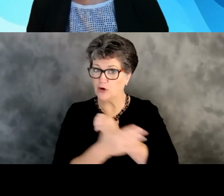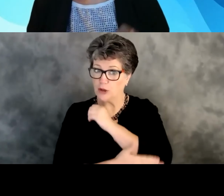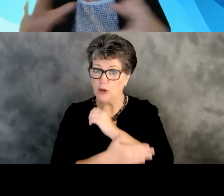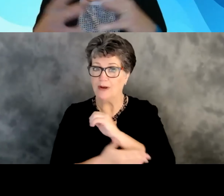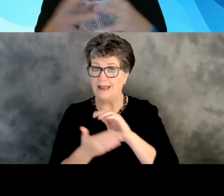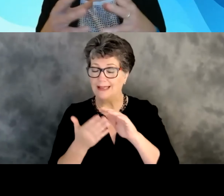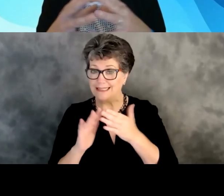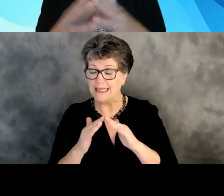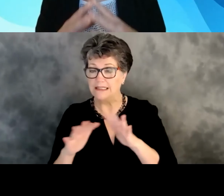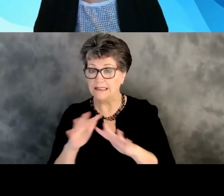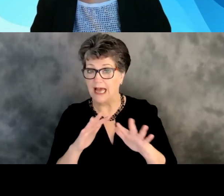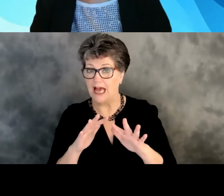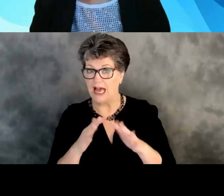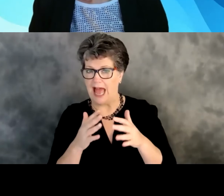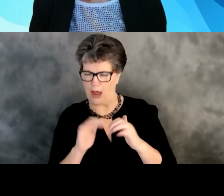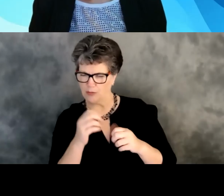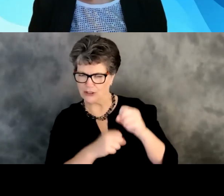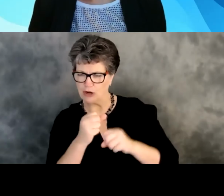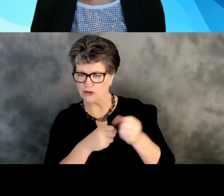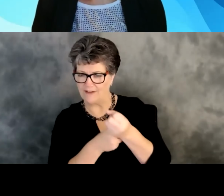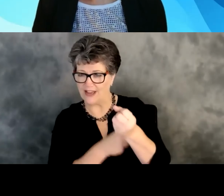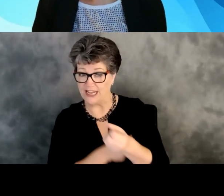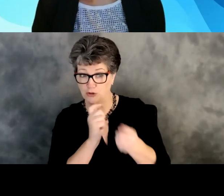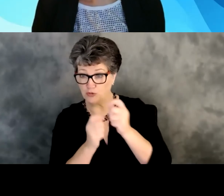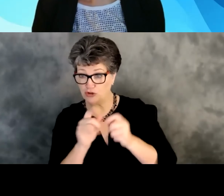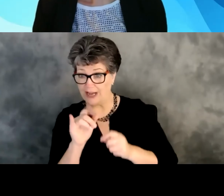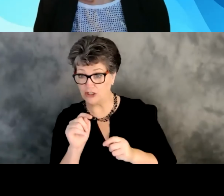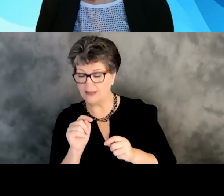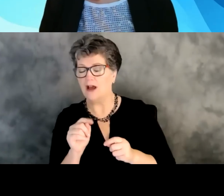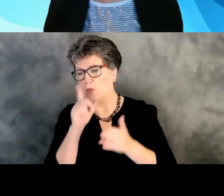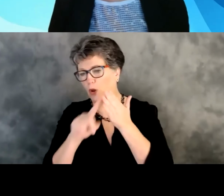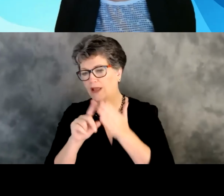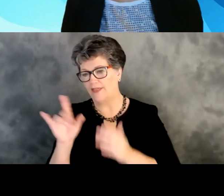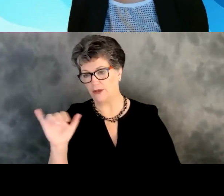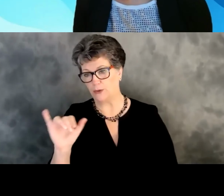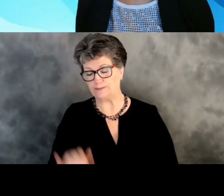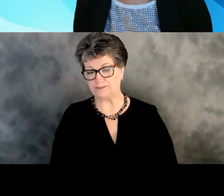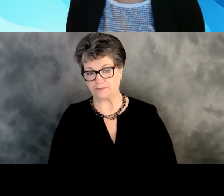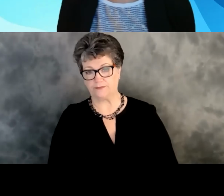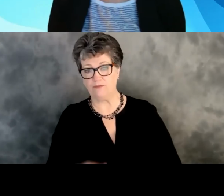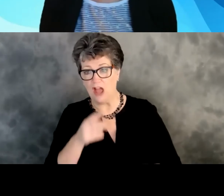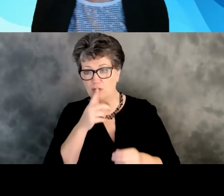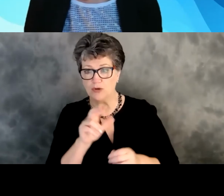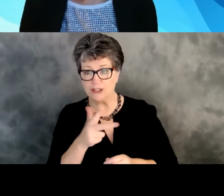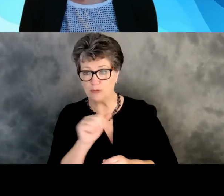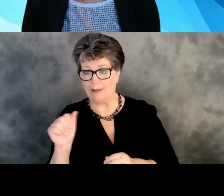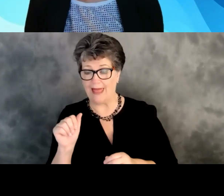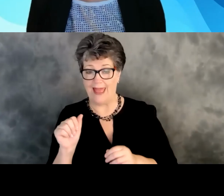revisit how they have structured that foundation? And so that's something we're looking at too, that the decision of who the AAA